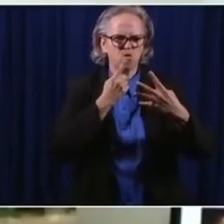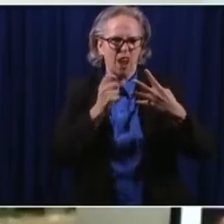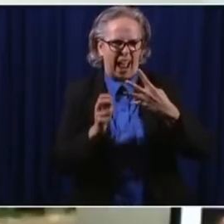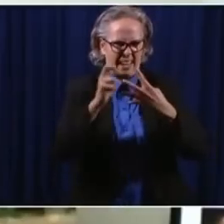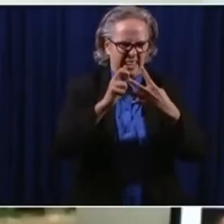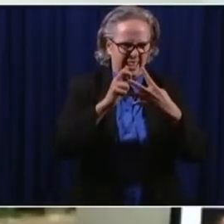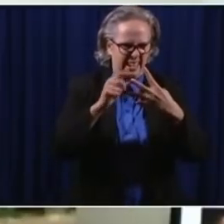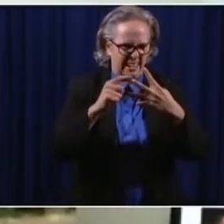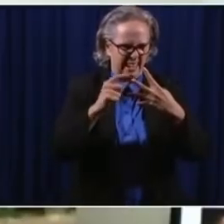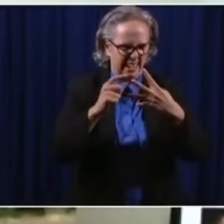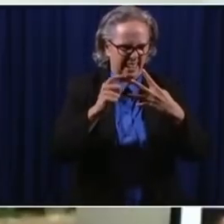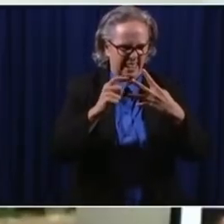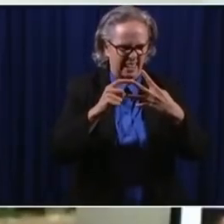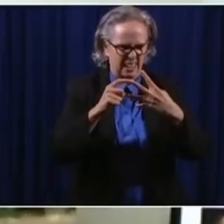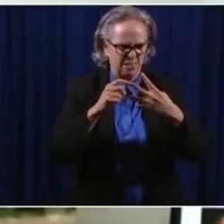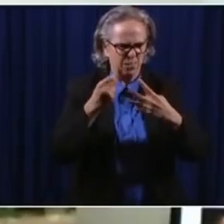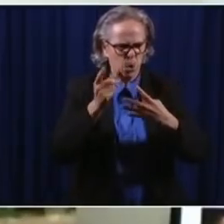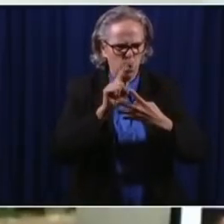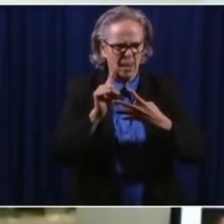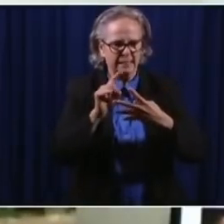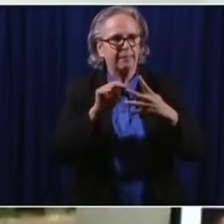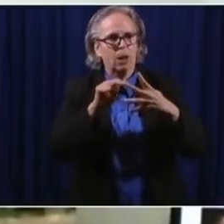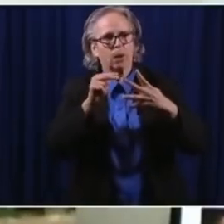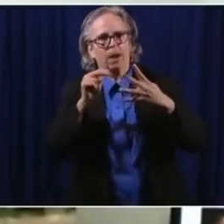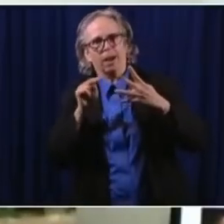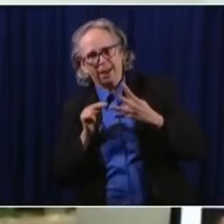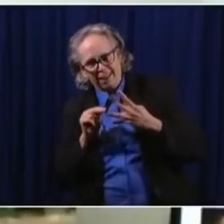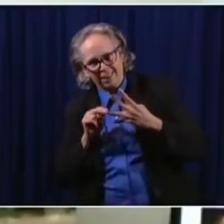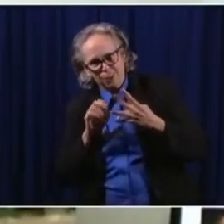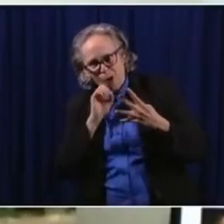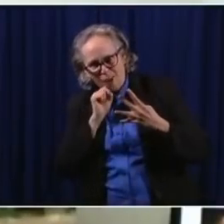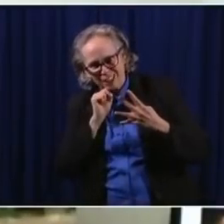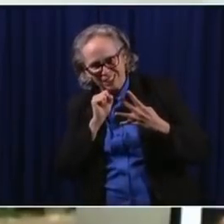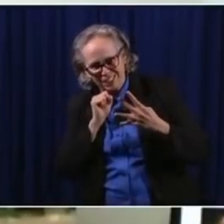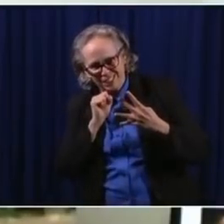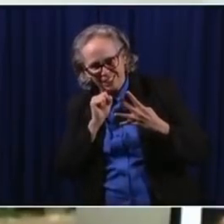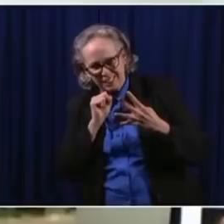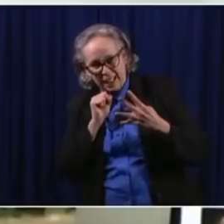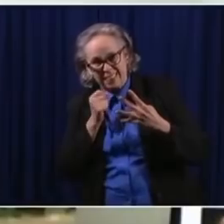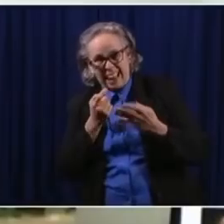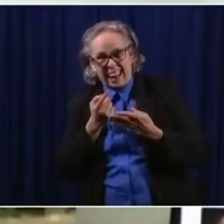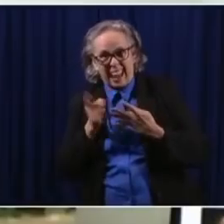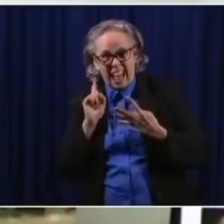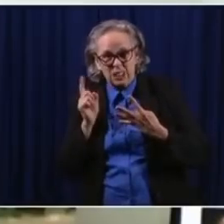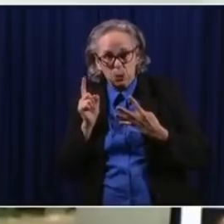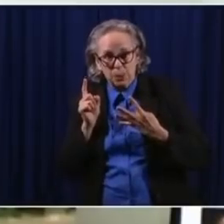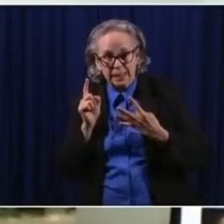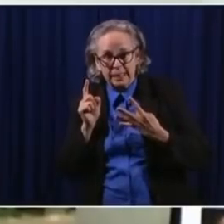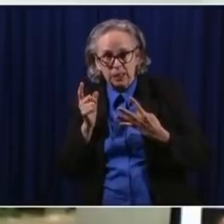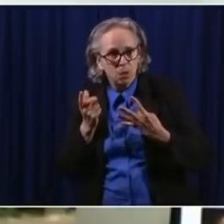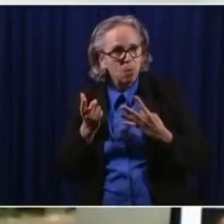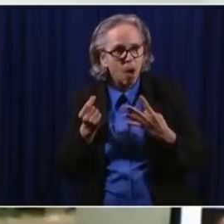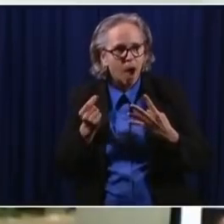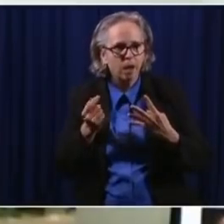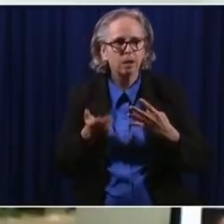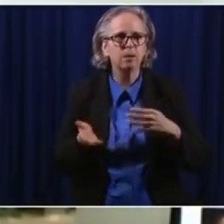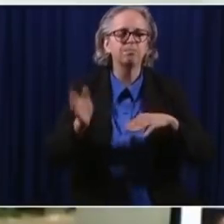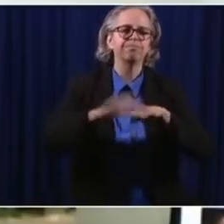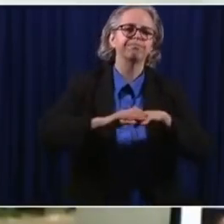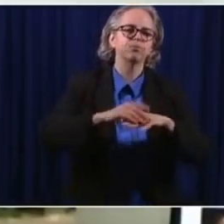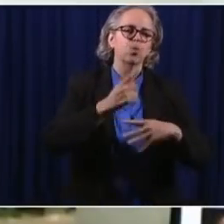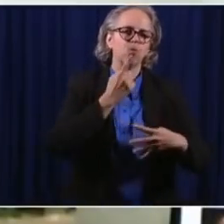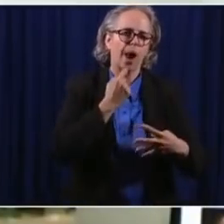red, back to orange, and then last week, due to our current circumstances, we're back at the red hazard